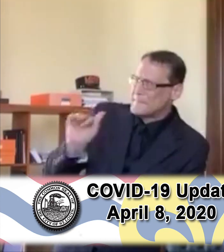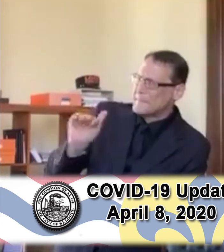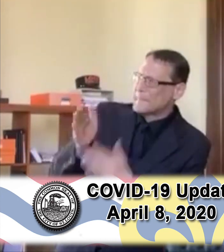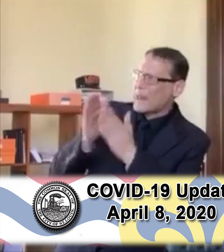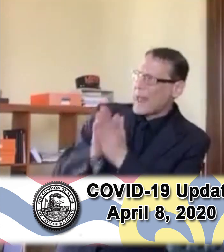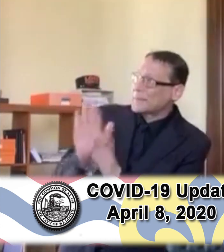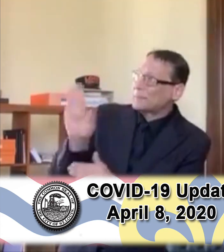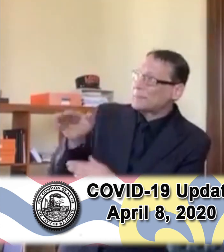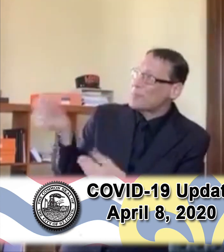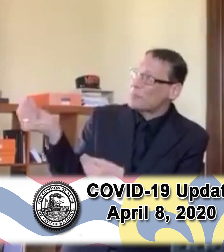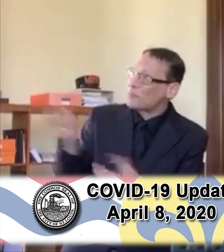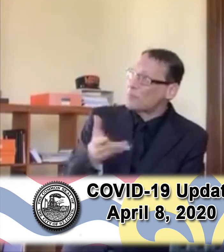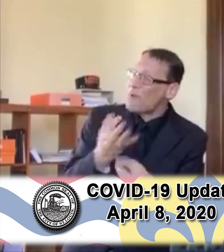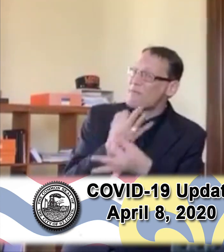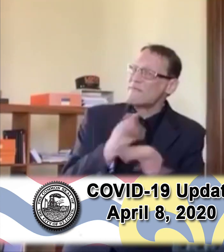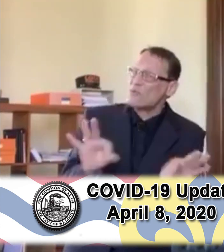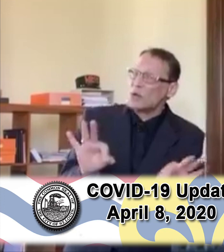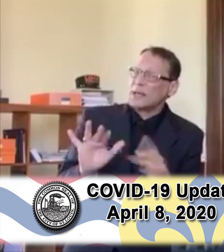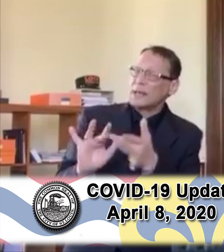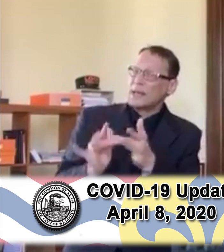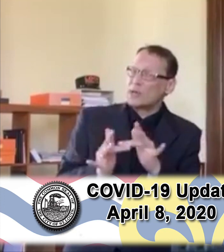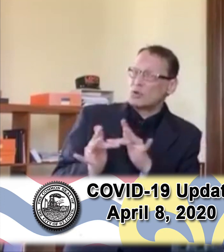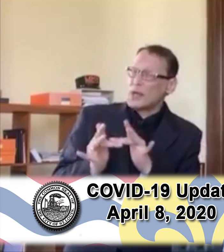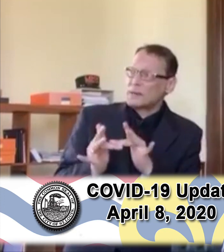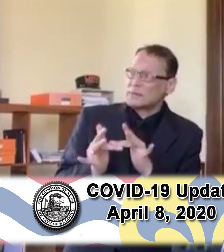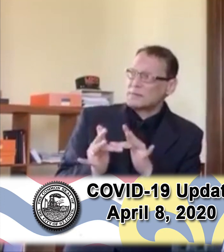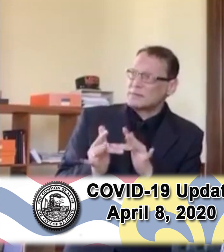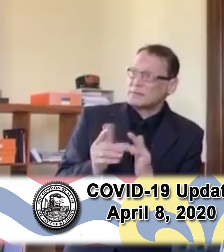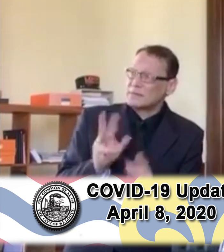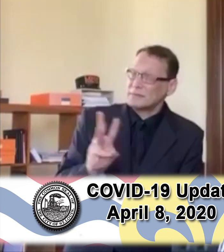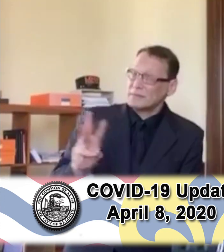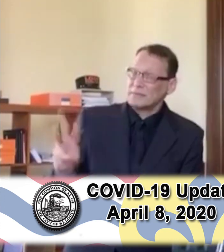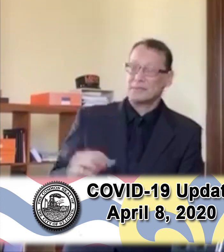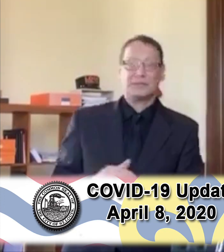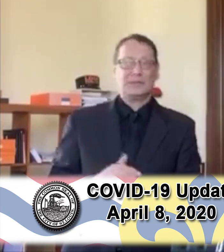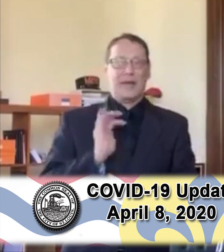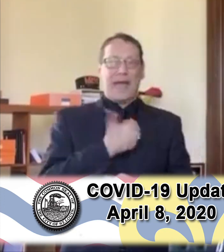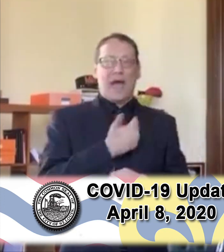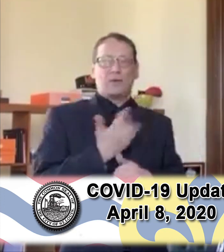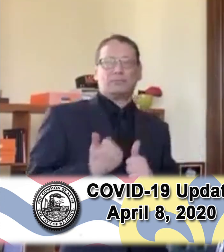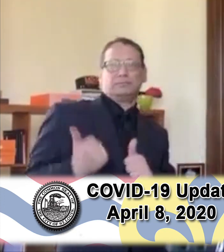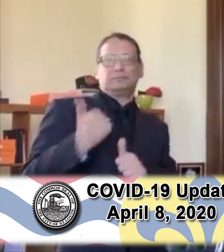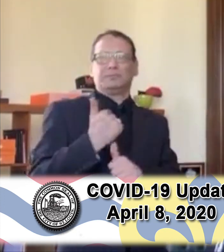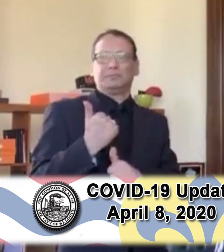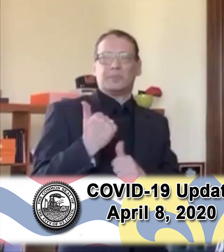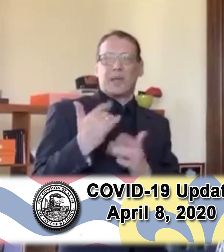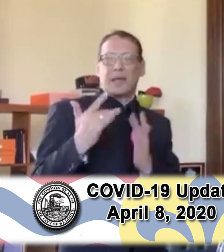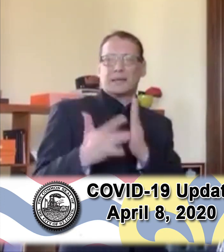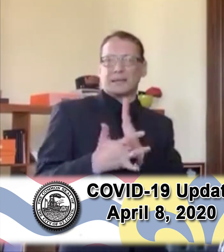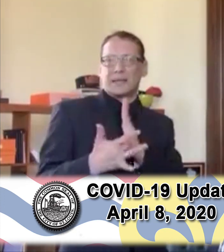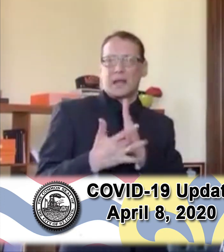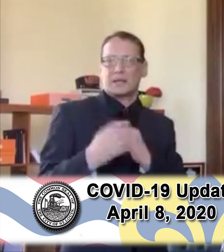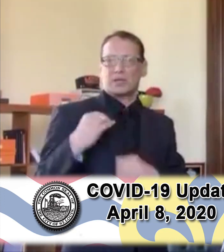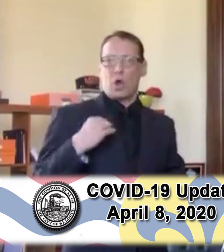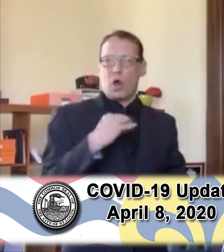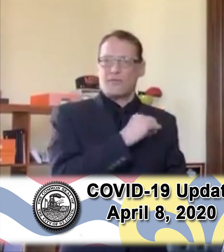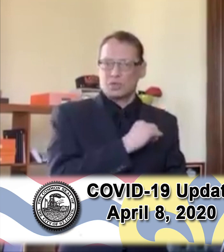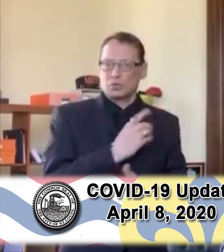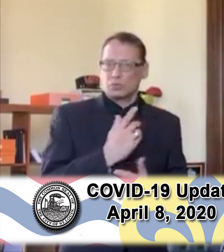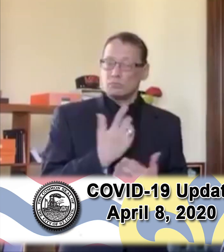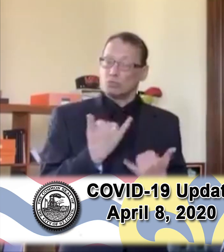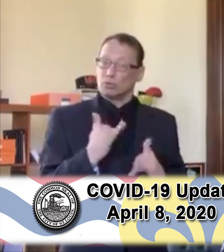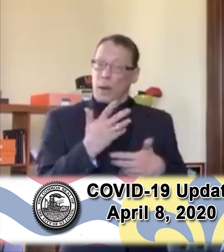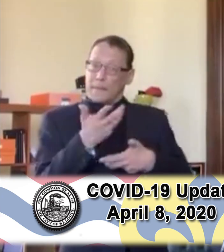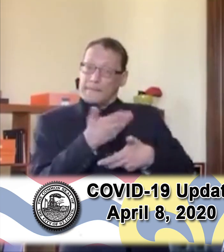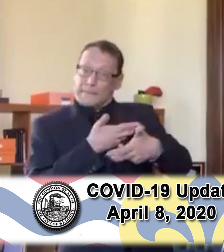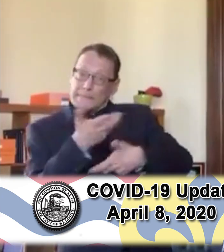and try to see. Robert Gaskell Clemens is our Chief Technology Officer here, and so we are trying to work that out.